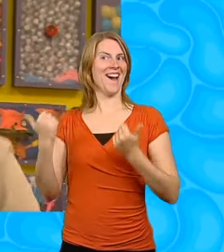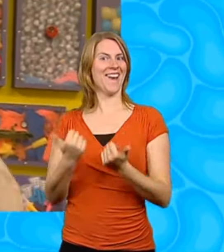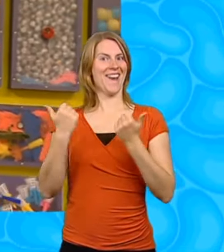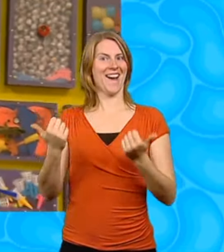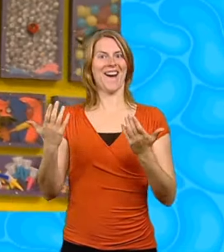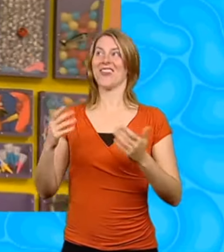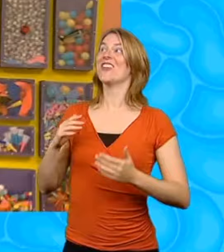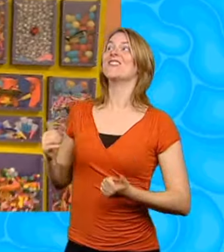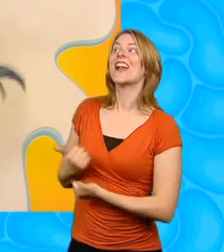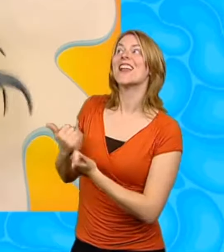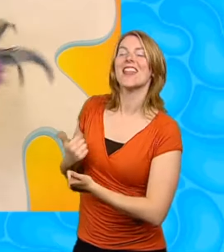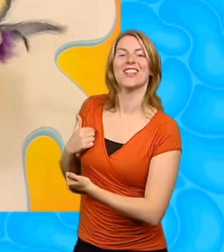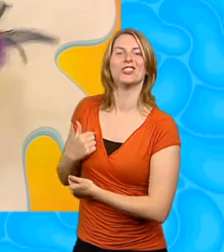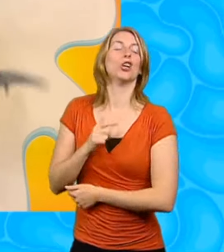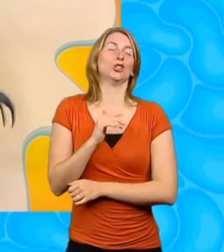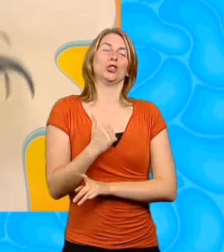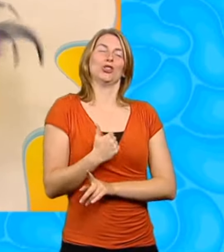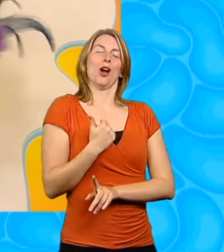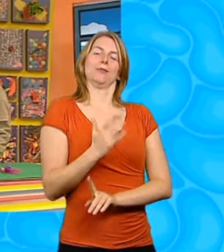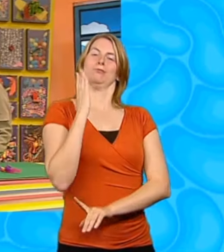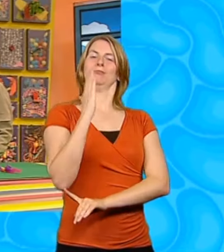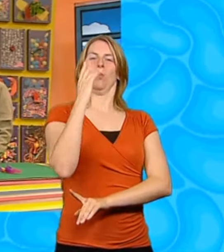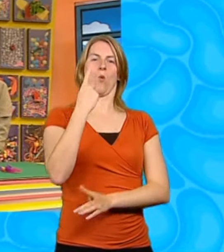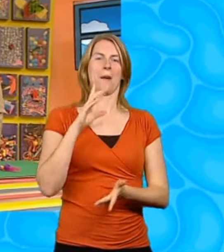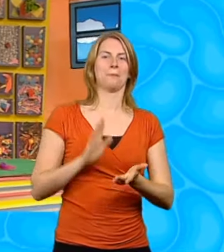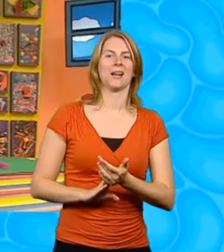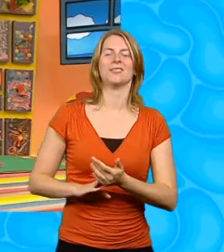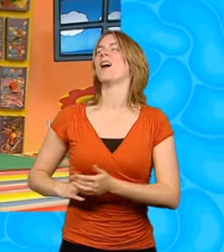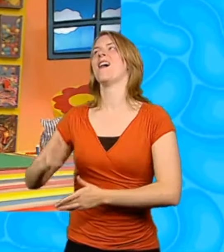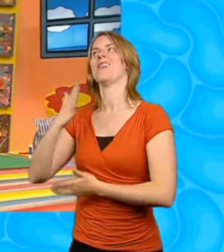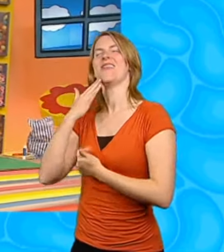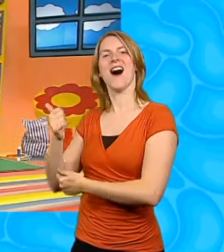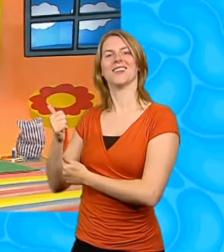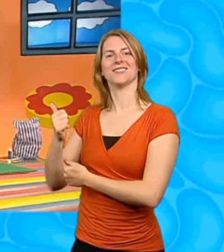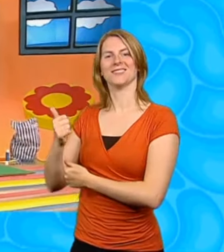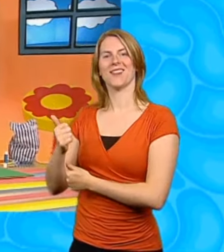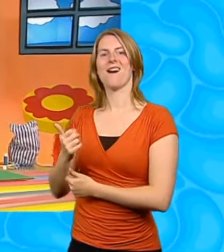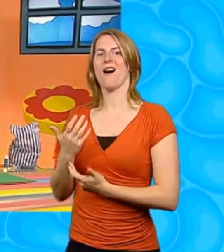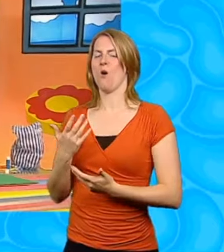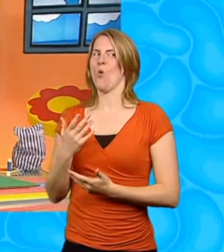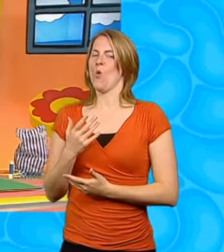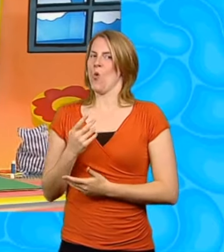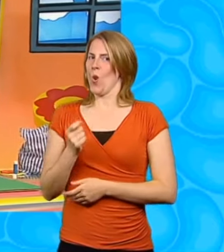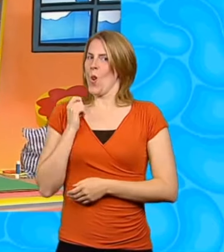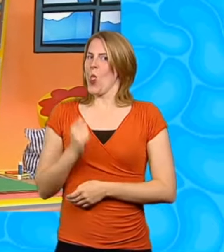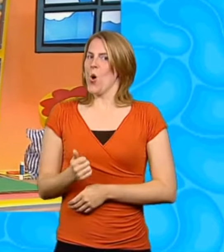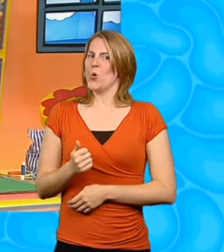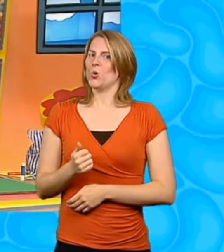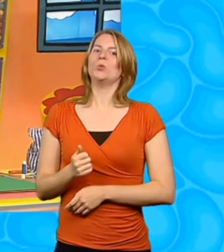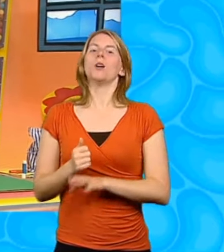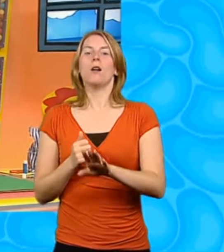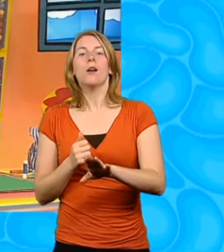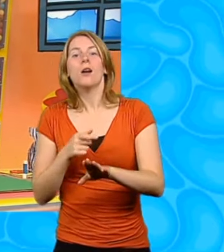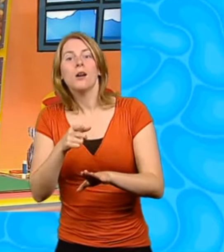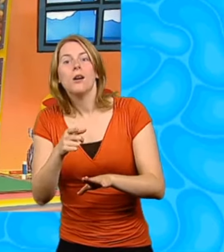done! I've finished! Only just. Thanks, Tocky. Oh, that was a bit close though, wasn't it? But if you've got more than a